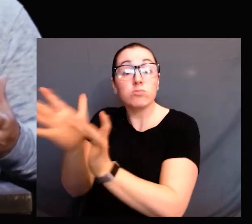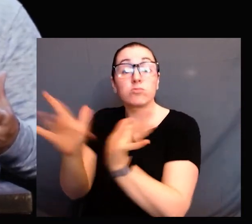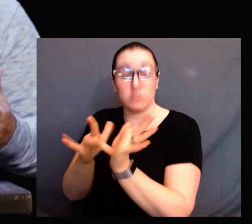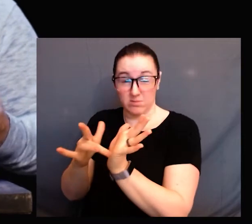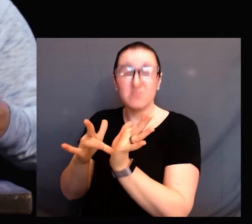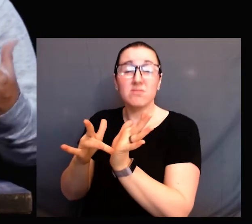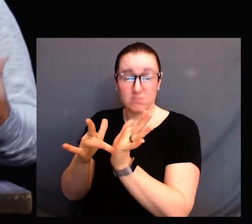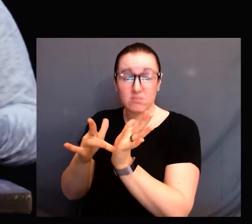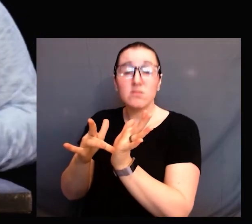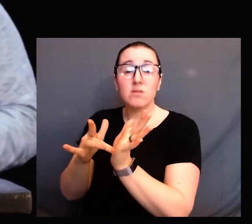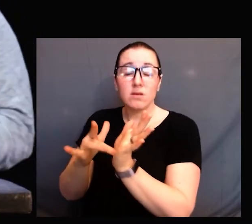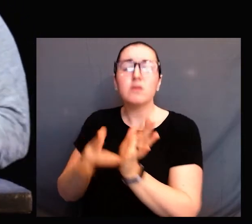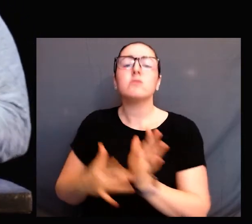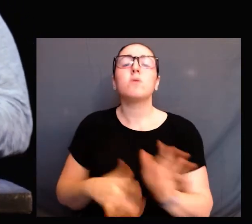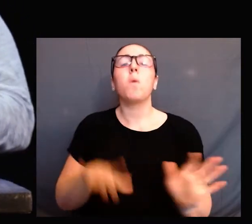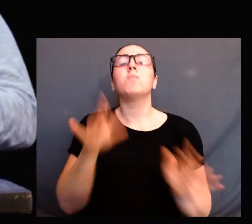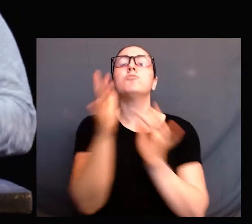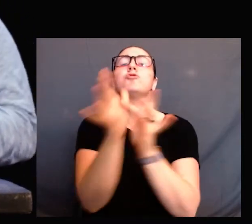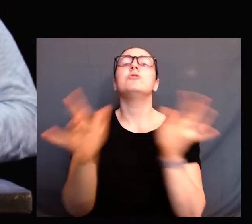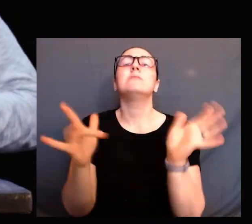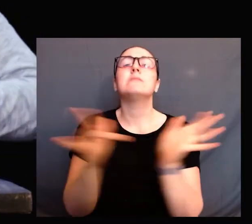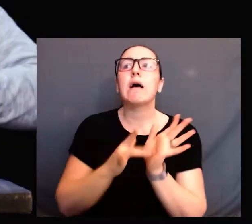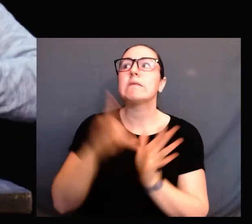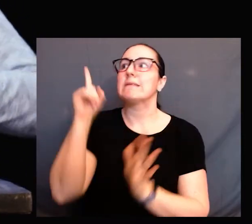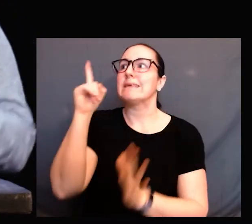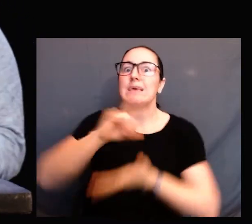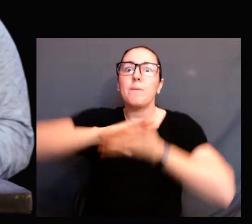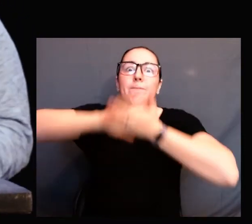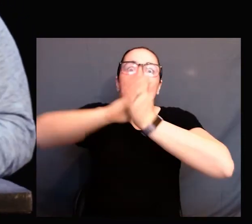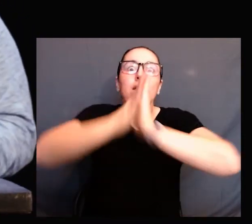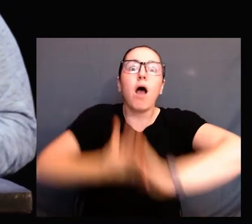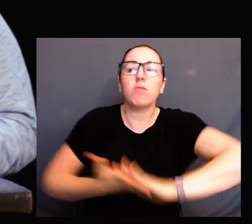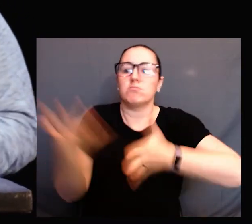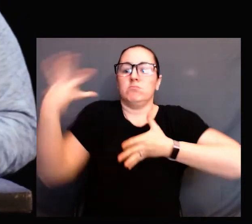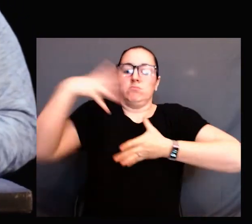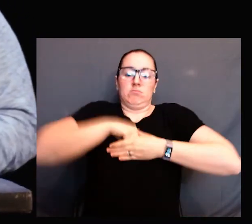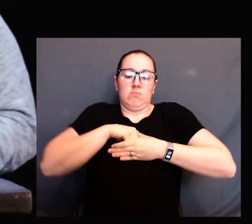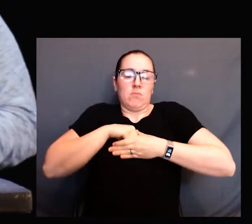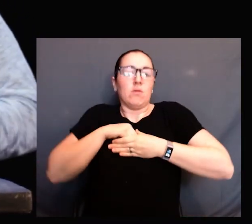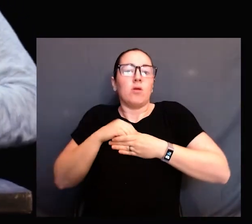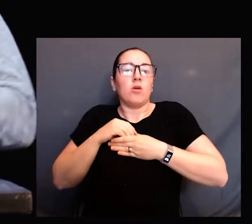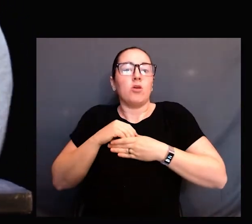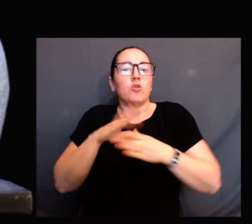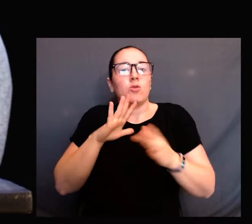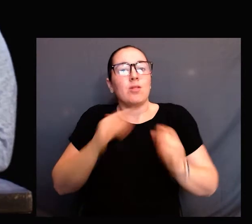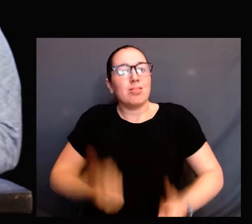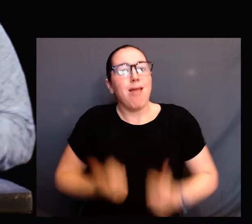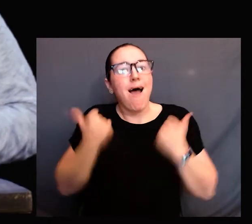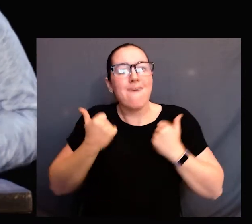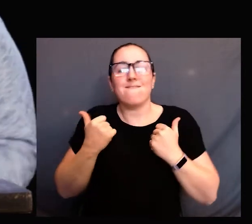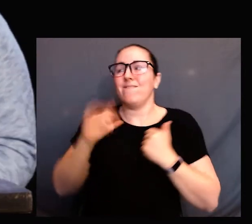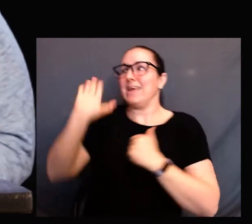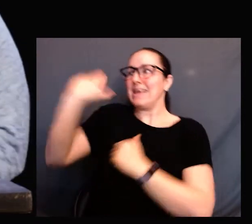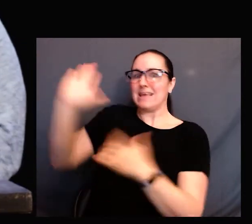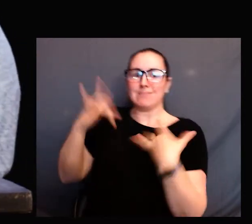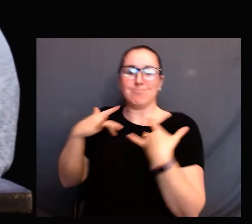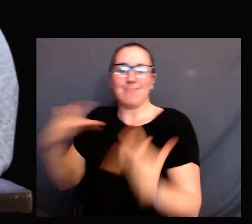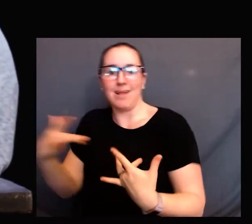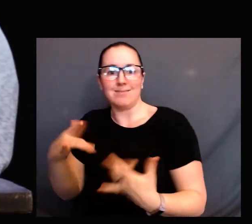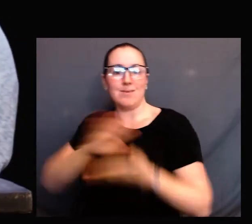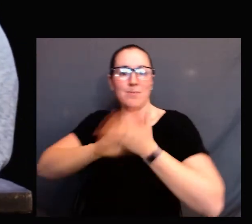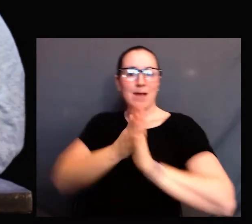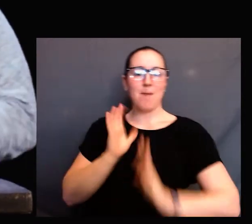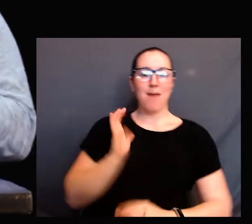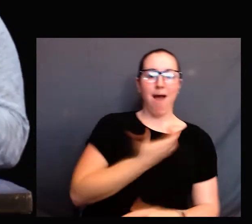Jesus. Getting to the point where Jesus becomes our life, where his ways become our